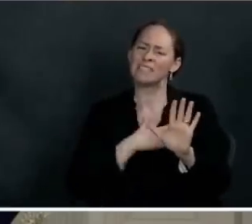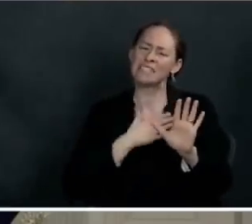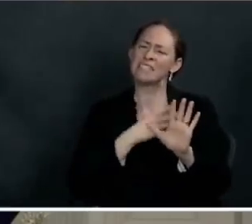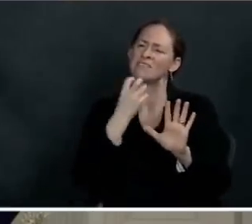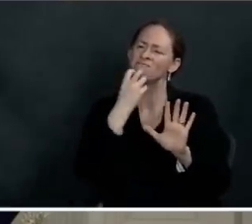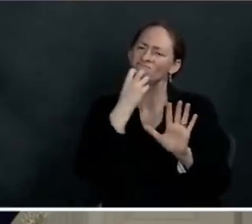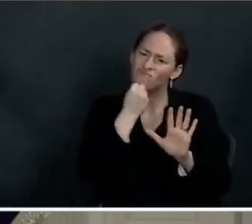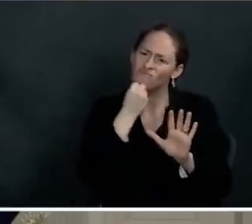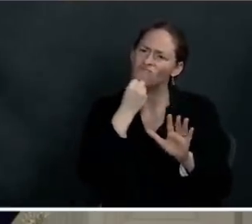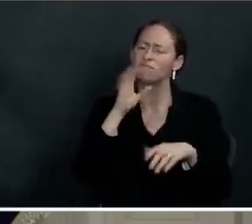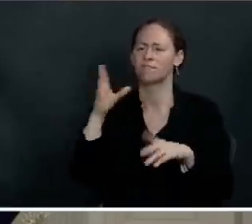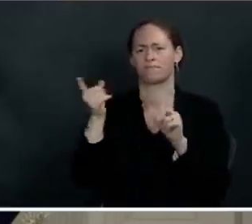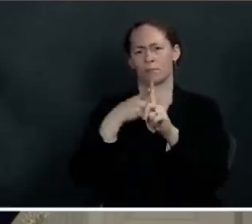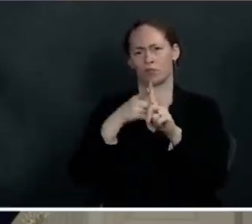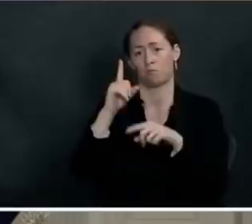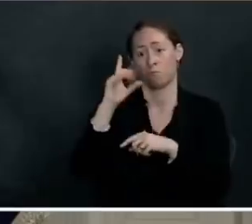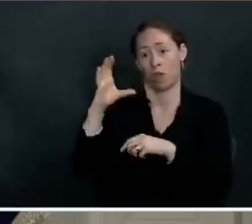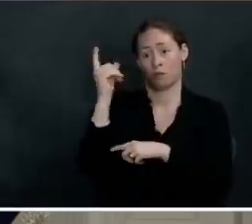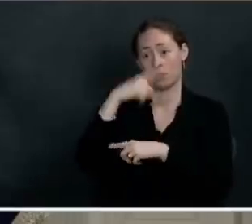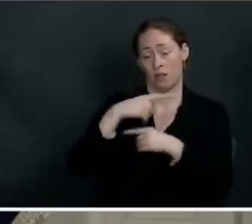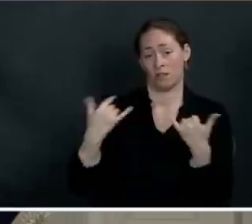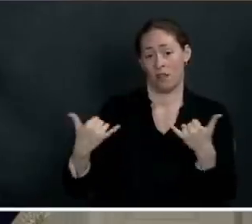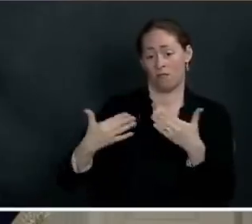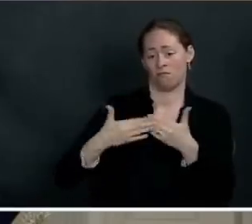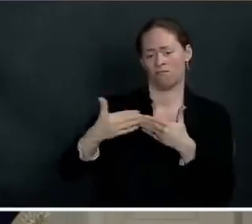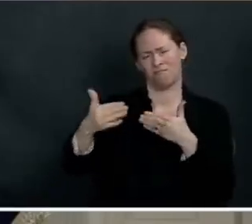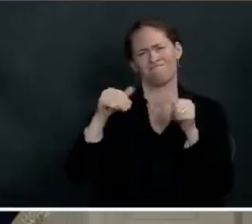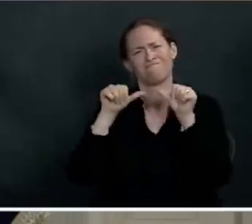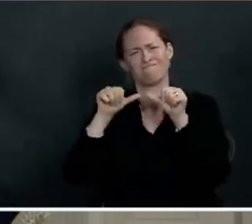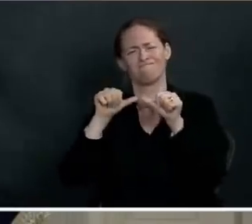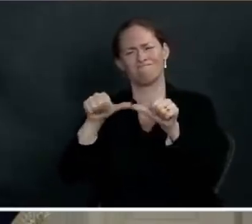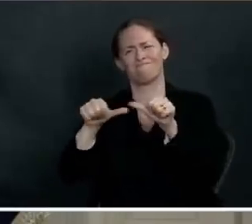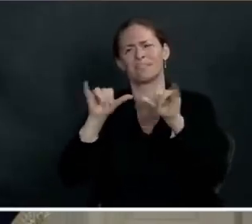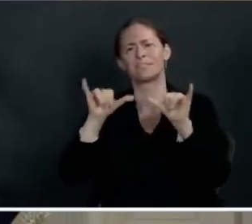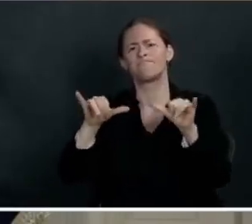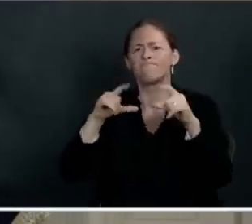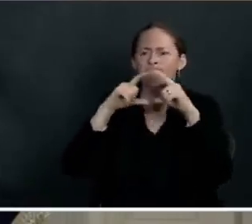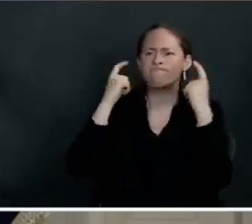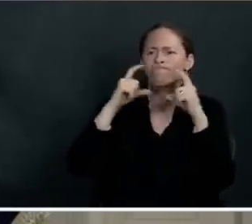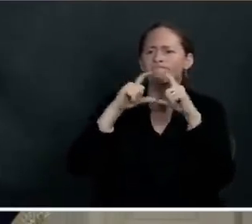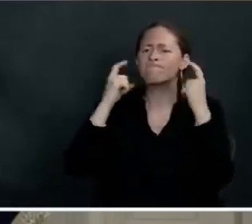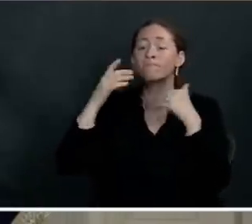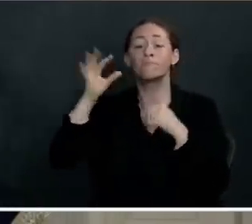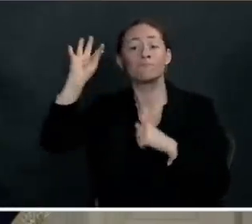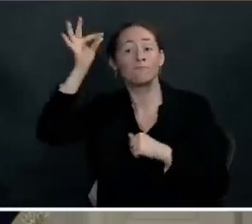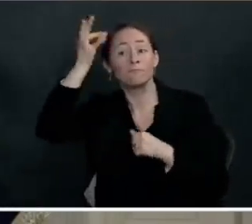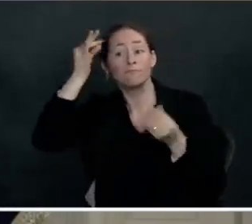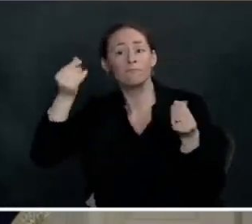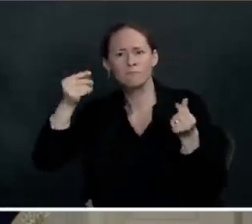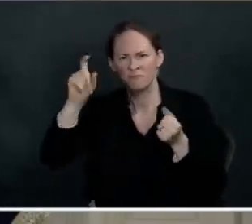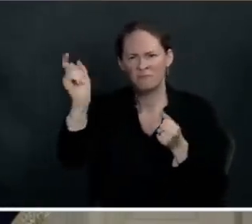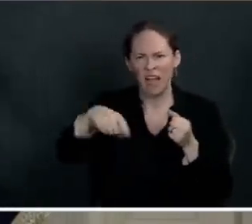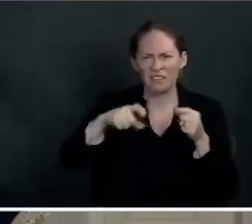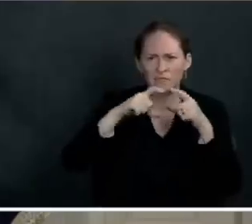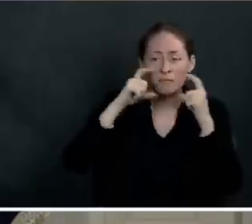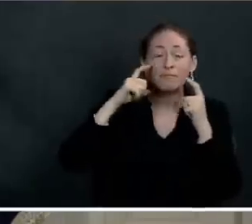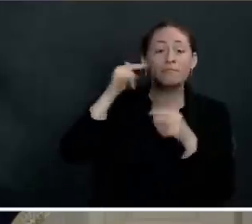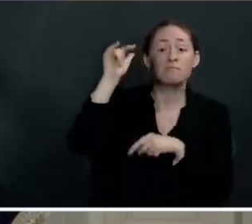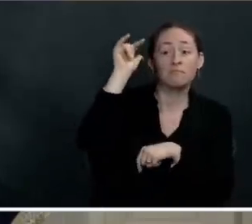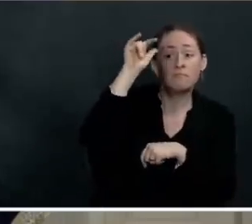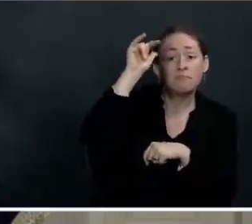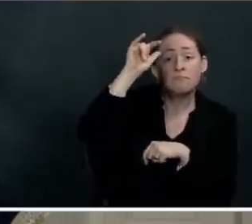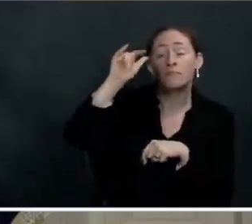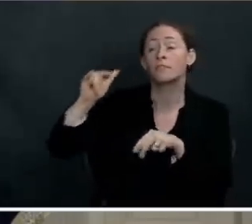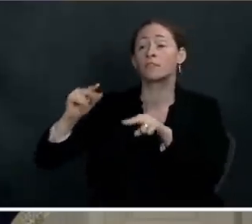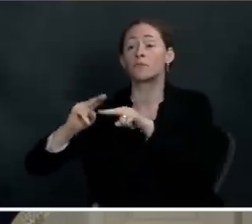days. I've issued executive orders requiring masks on federal property and interstate travel, trains and planes and buses.